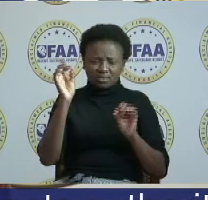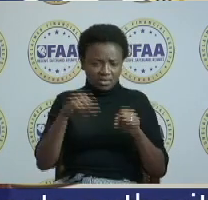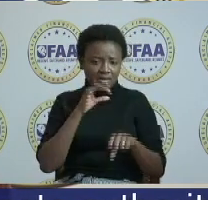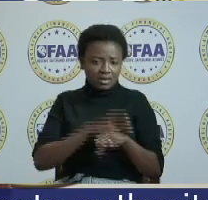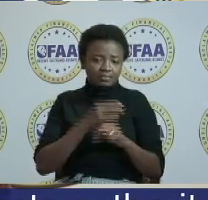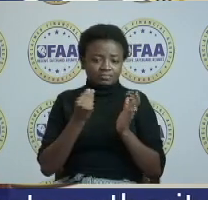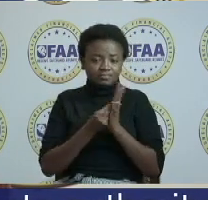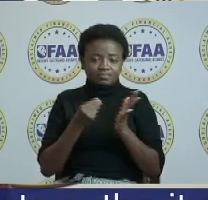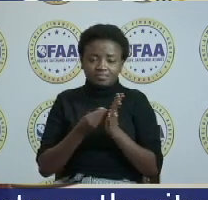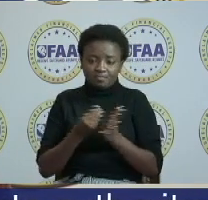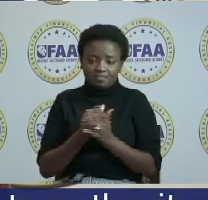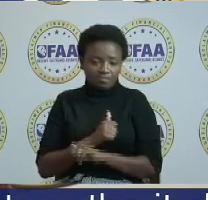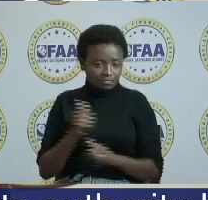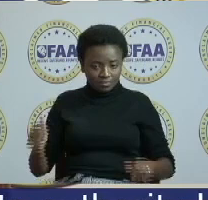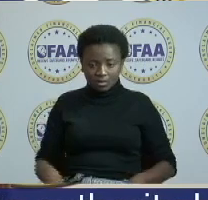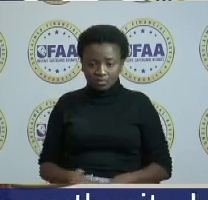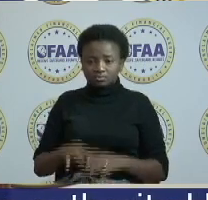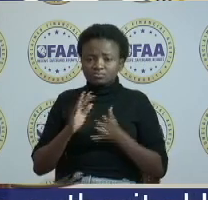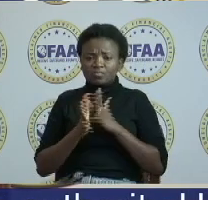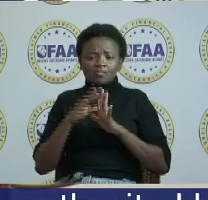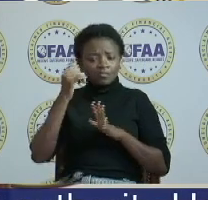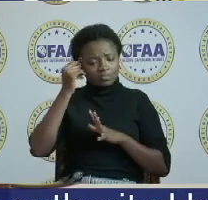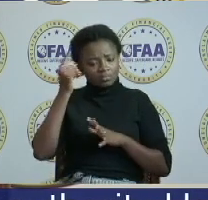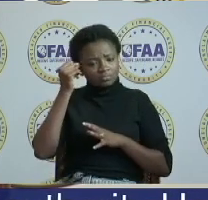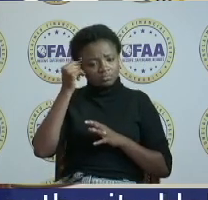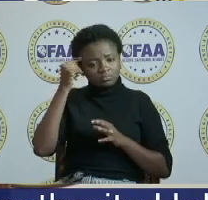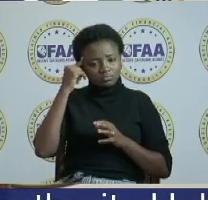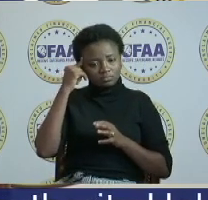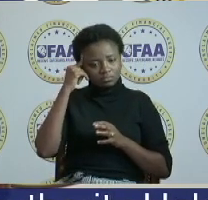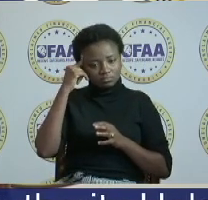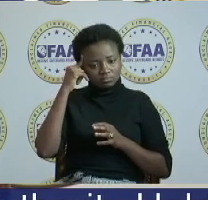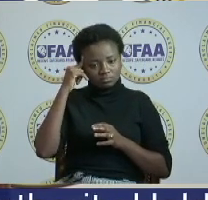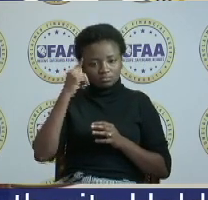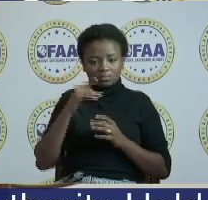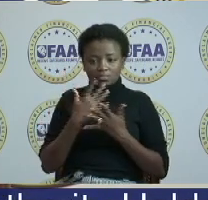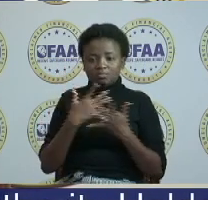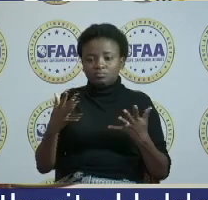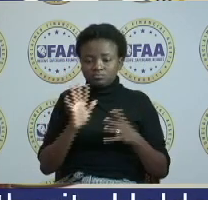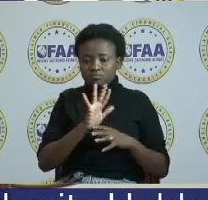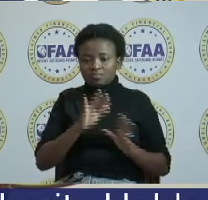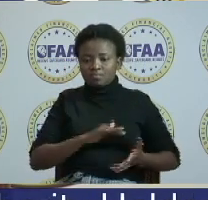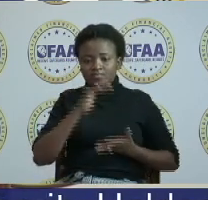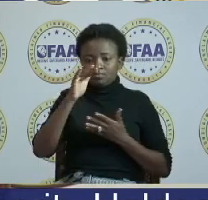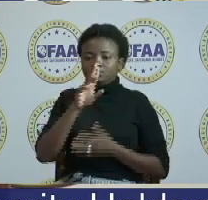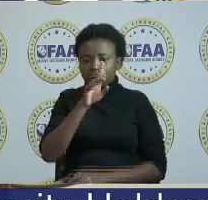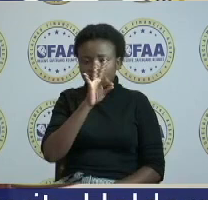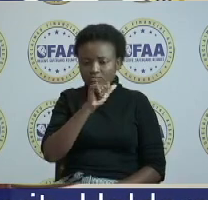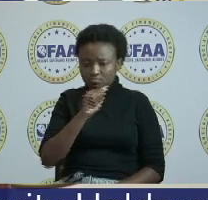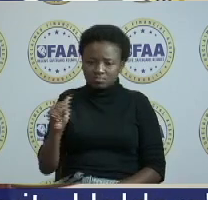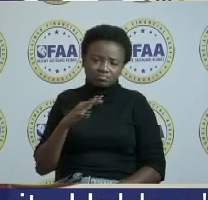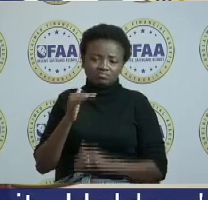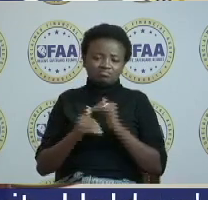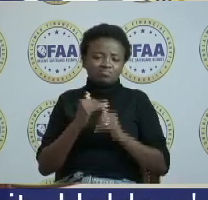money back even from the holders without necessarily the assets being submitted to the authority. That is